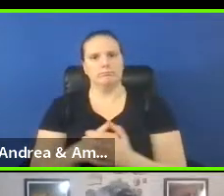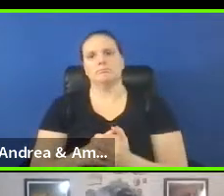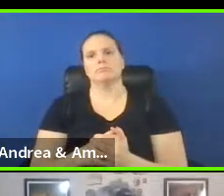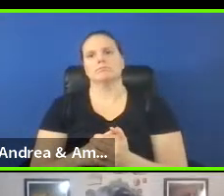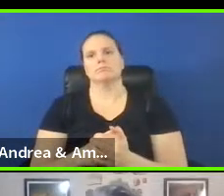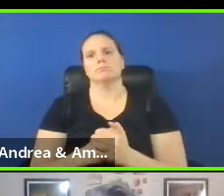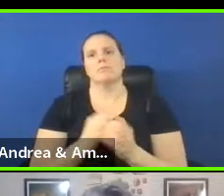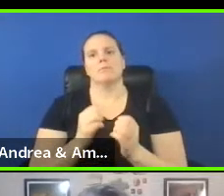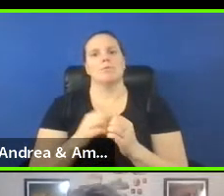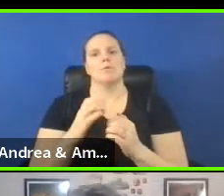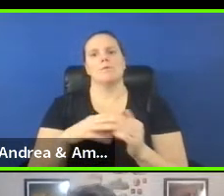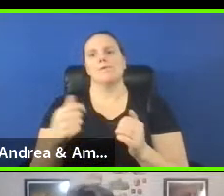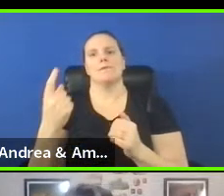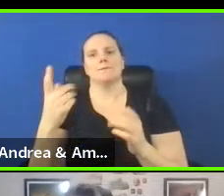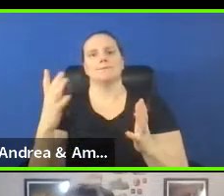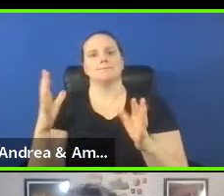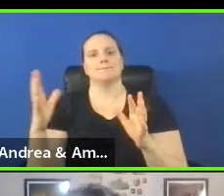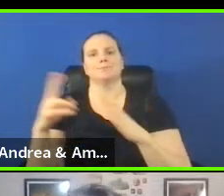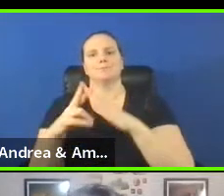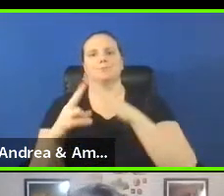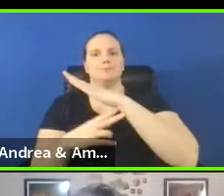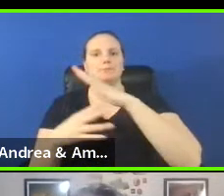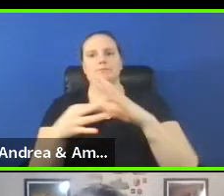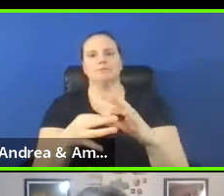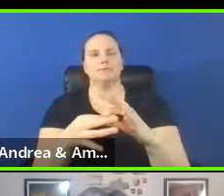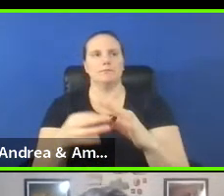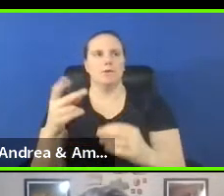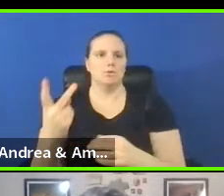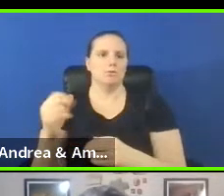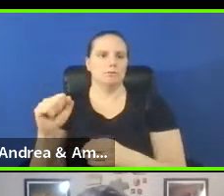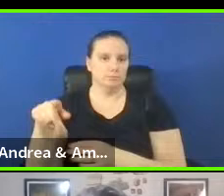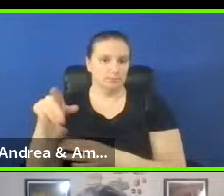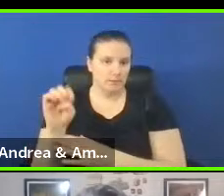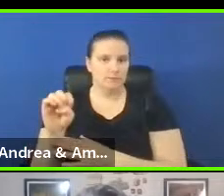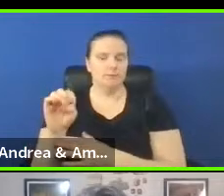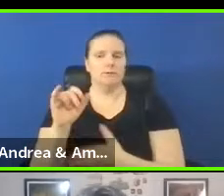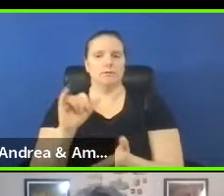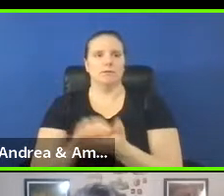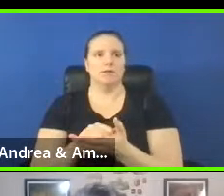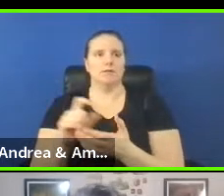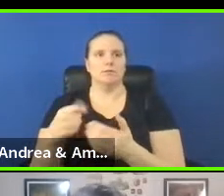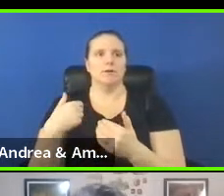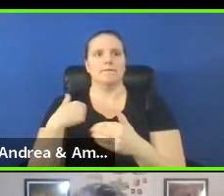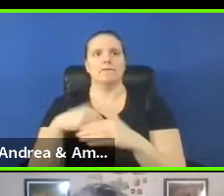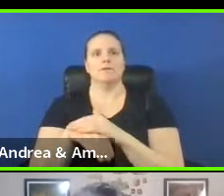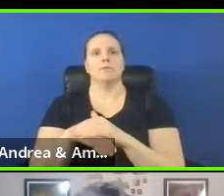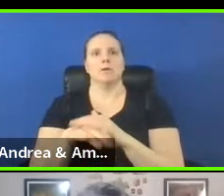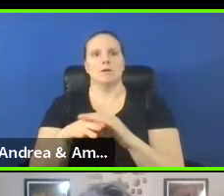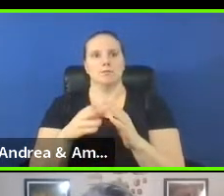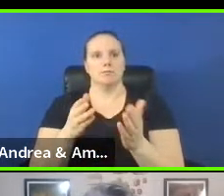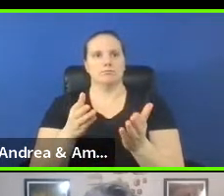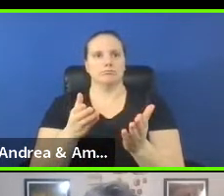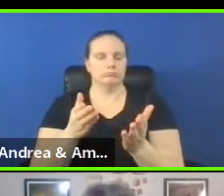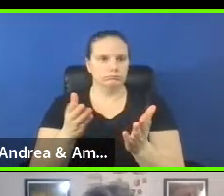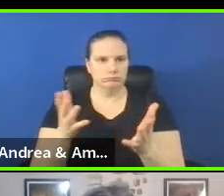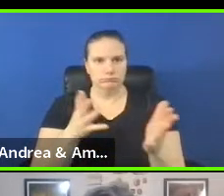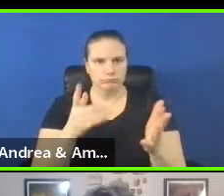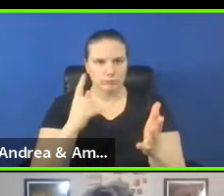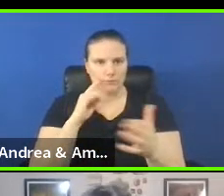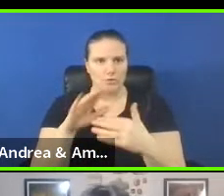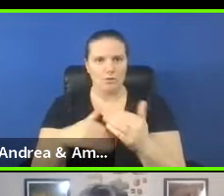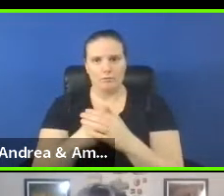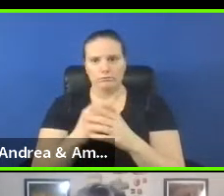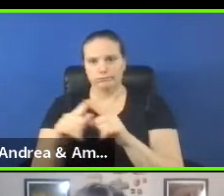more than anything, this bridge needs to connect two spaces and they need to have equal access to all